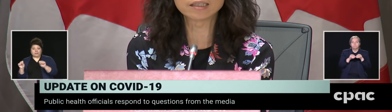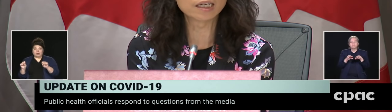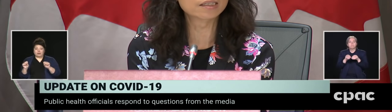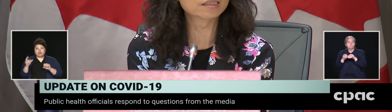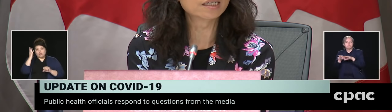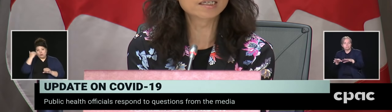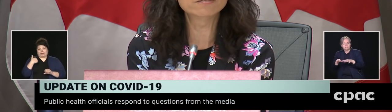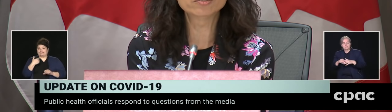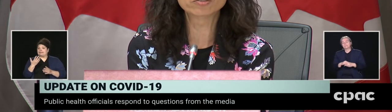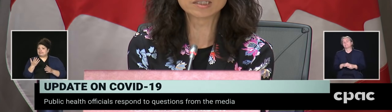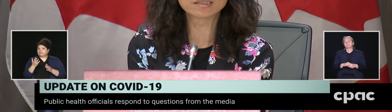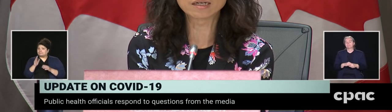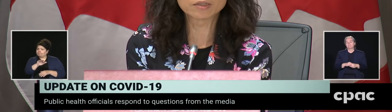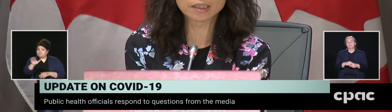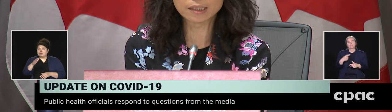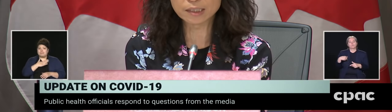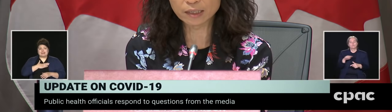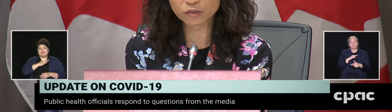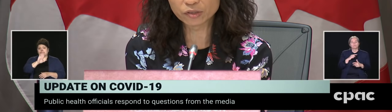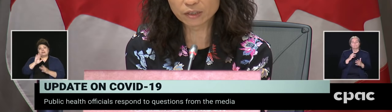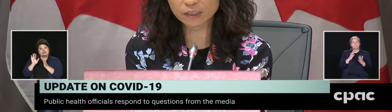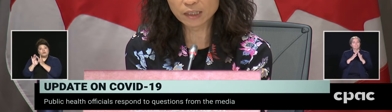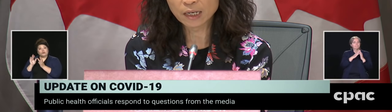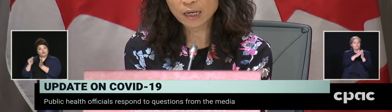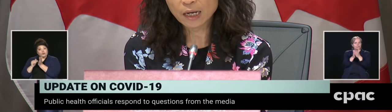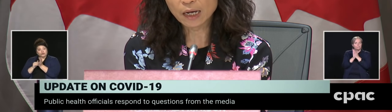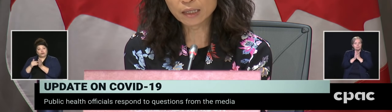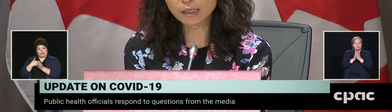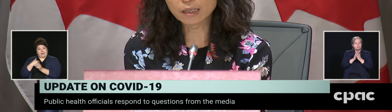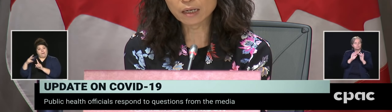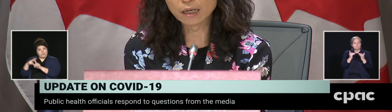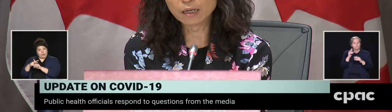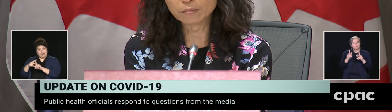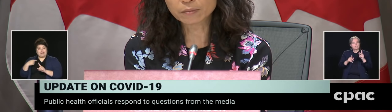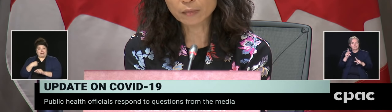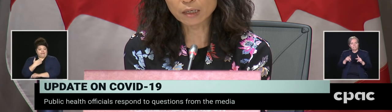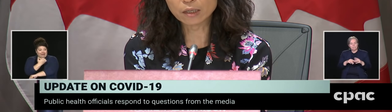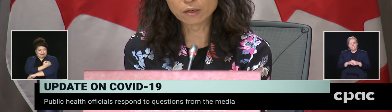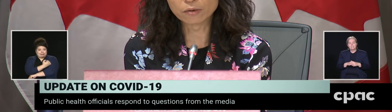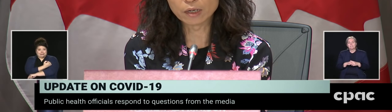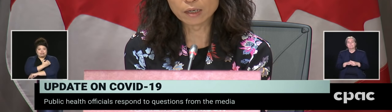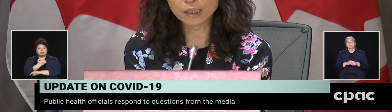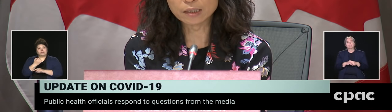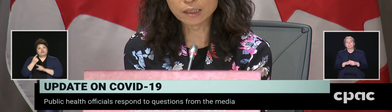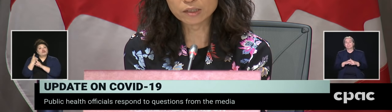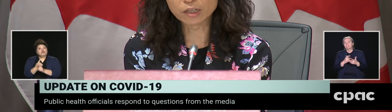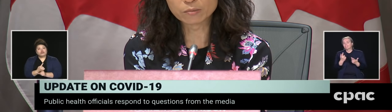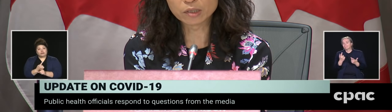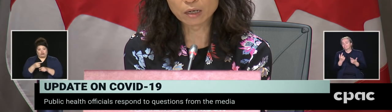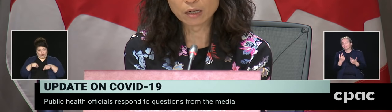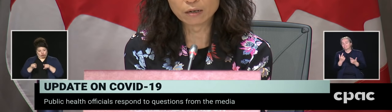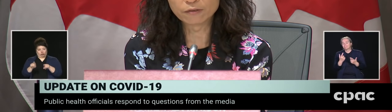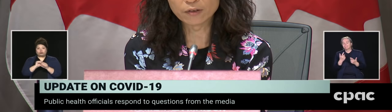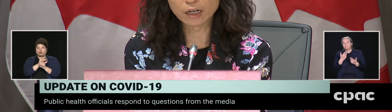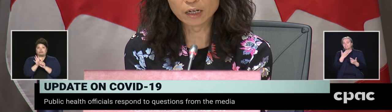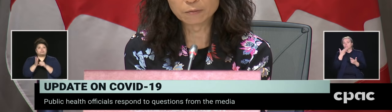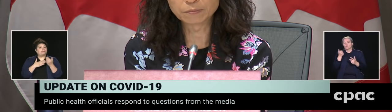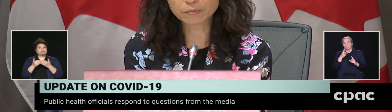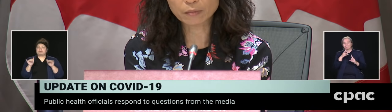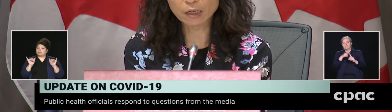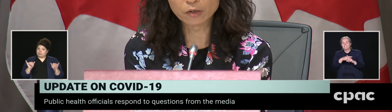get vaccinated even during this time because it's an essential service. I think, you know, in terms